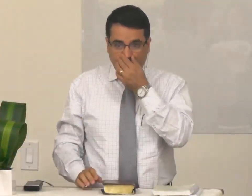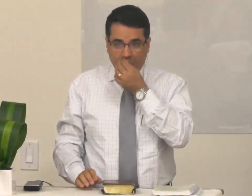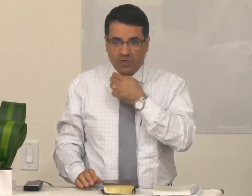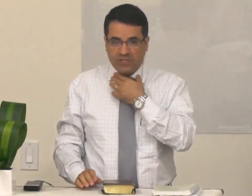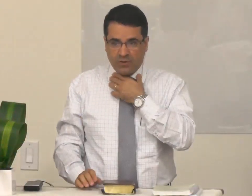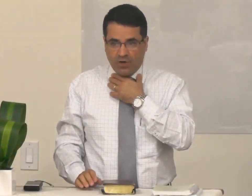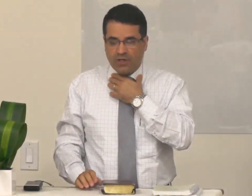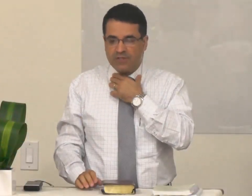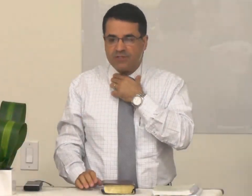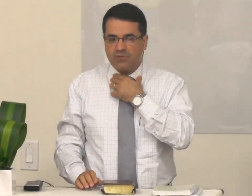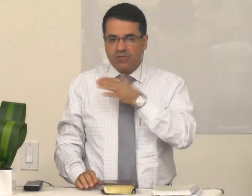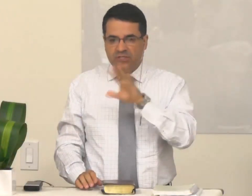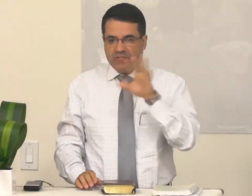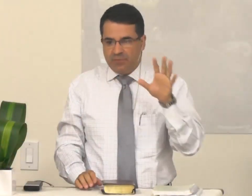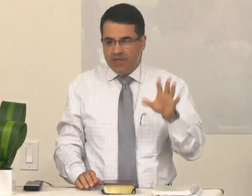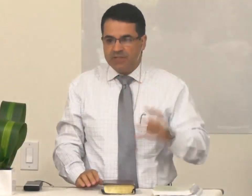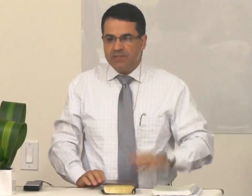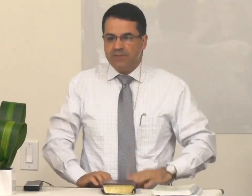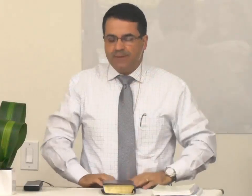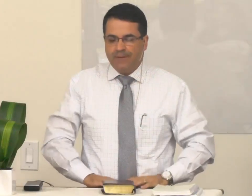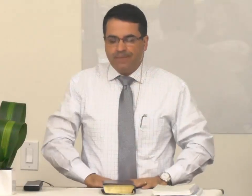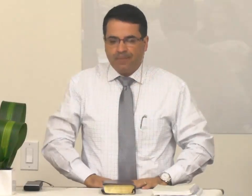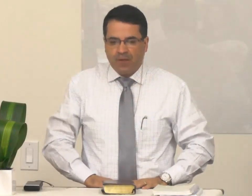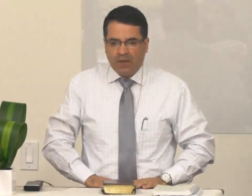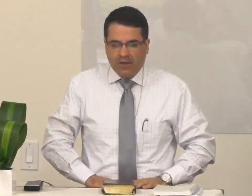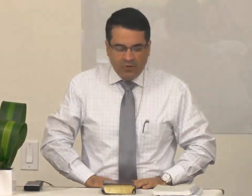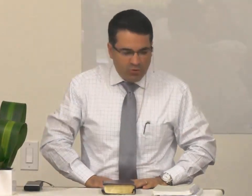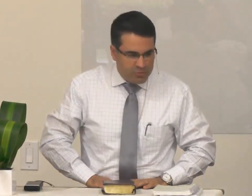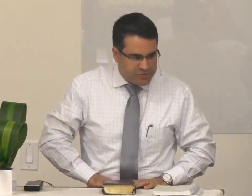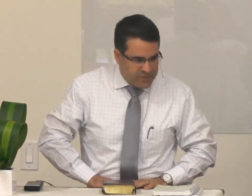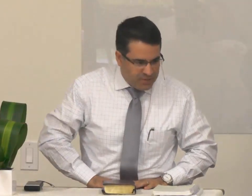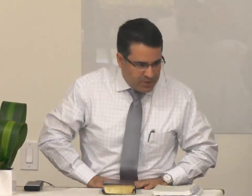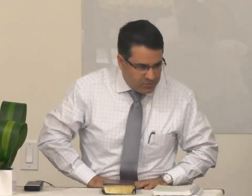We're going to have a meeting with the women, all the women.